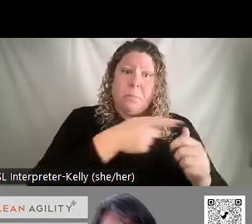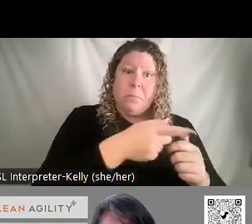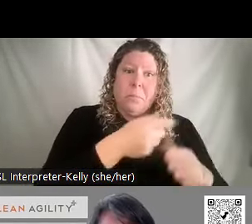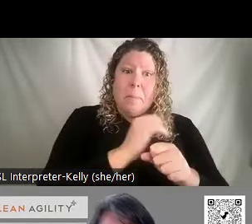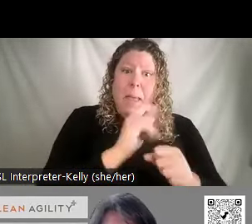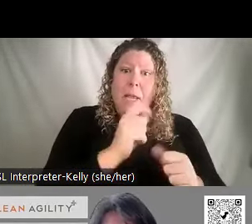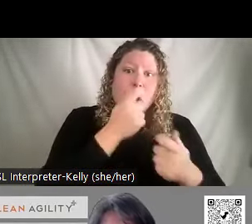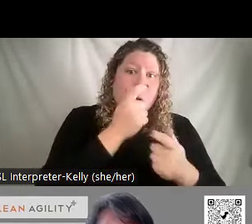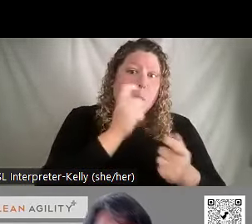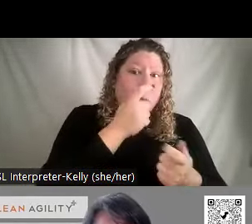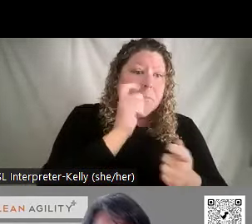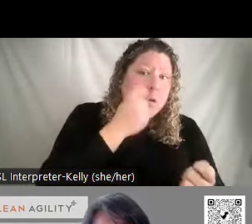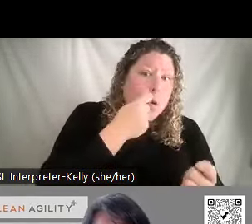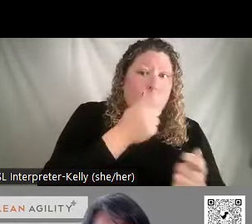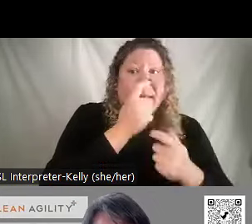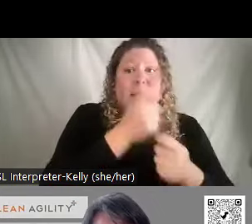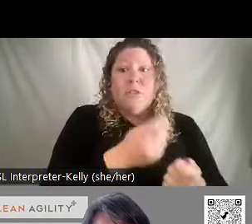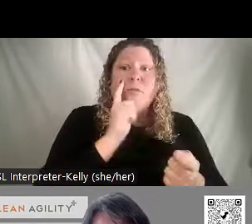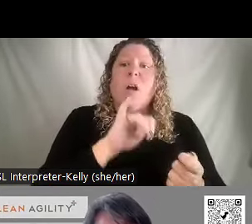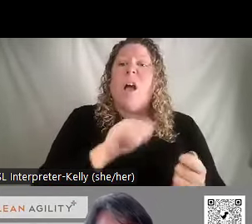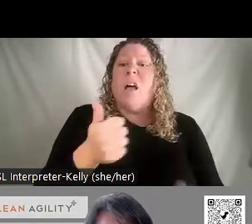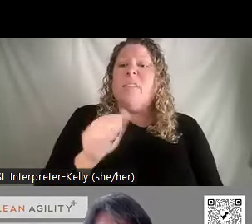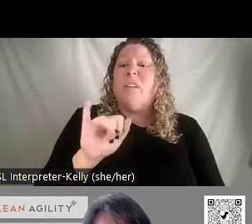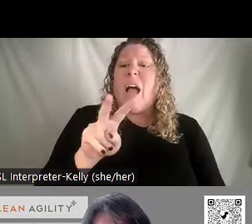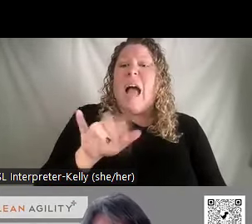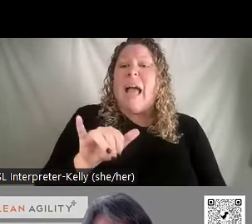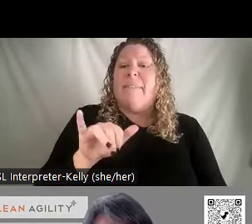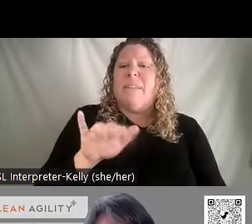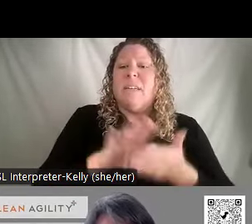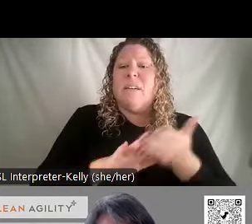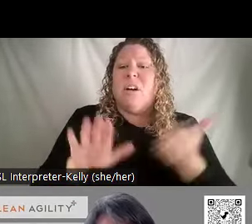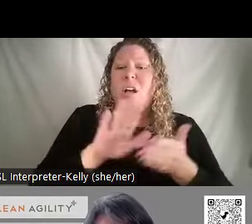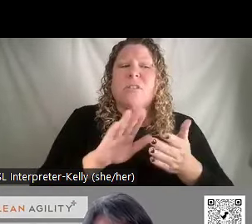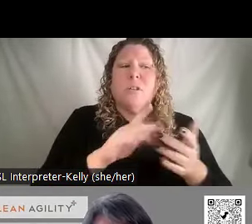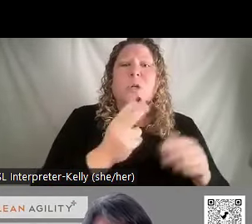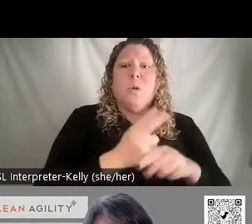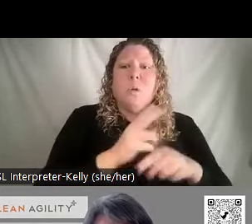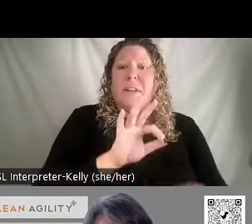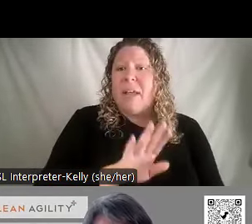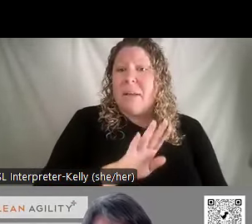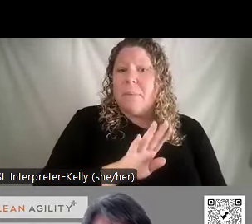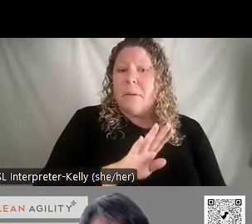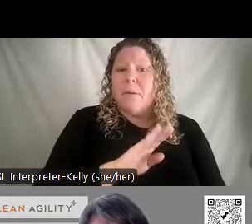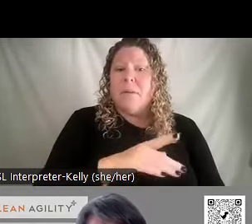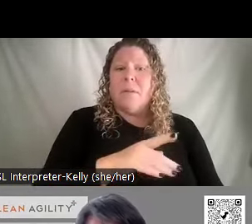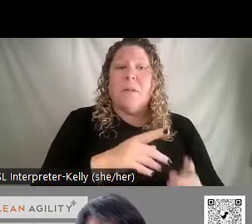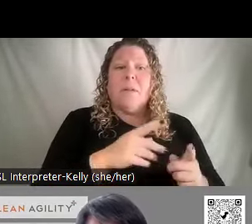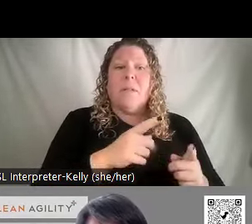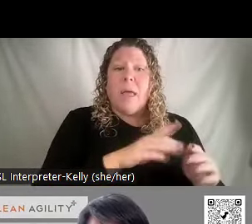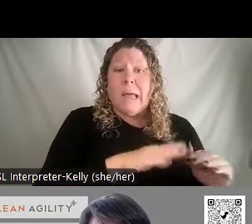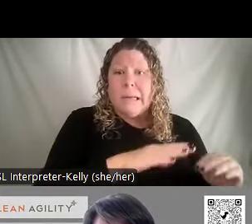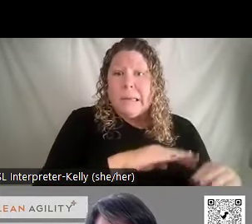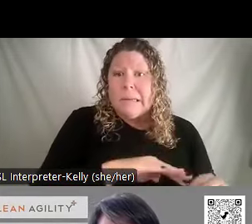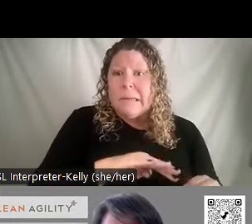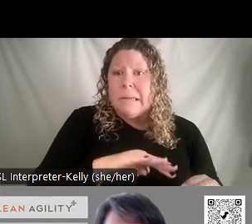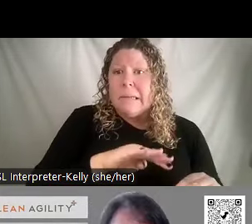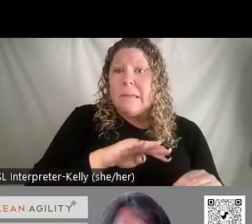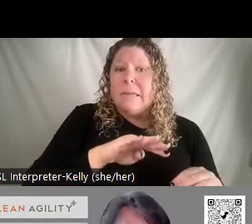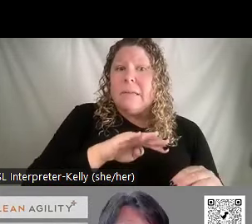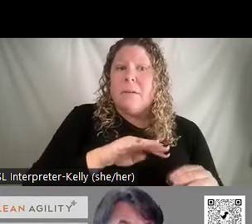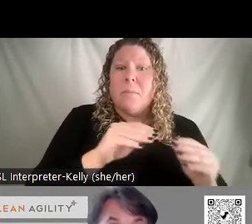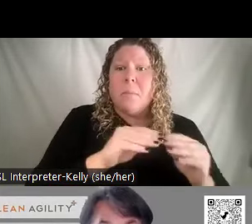Ivy League students to start using Facebook. And then they made it cool or interesting as they go up the adoption curve. They made it cool or